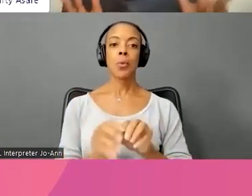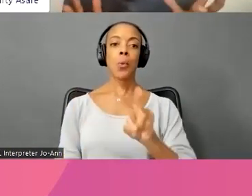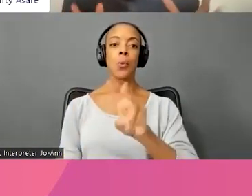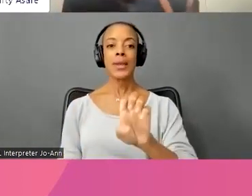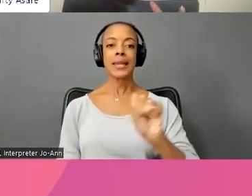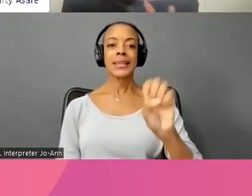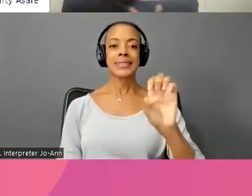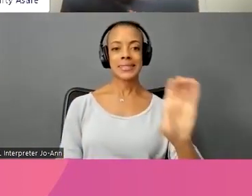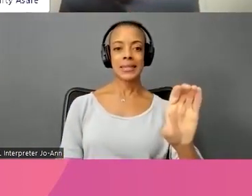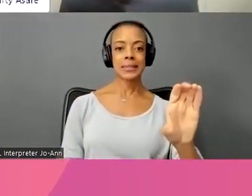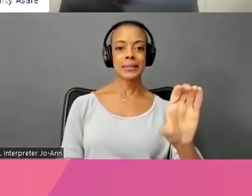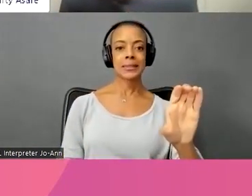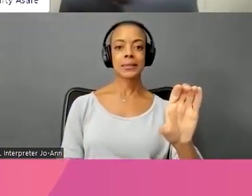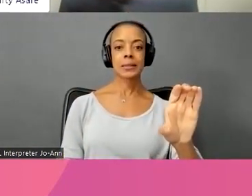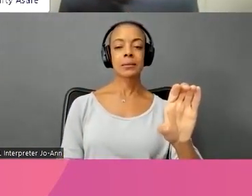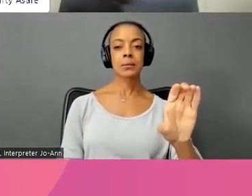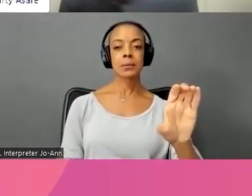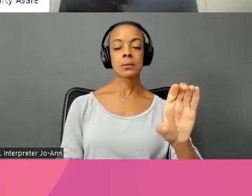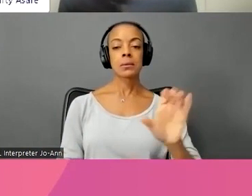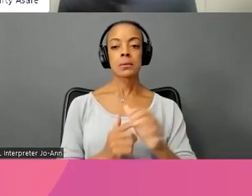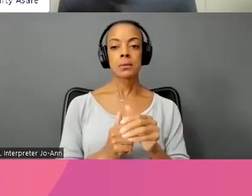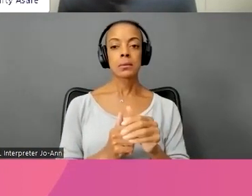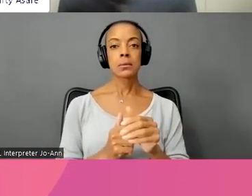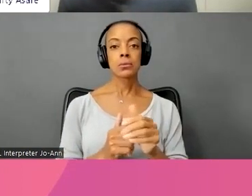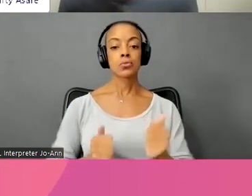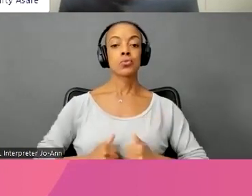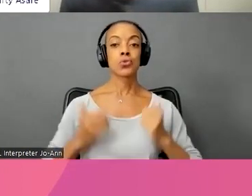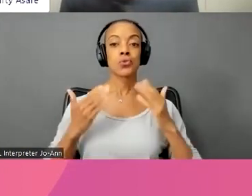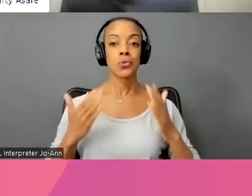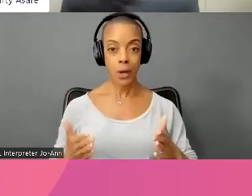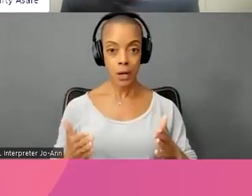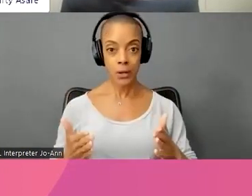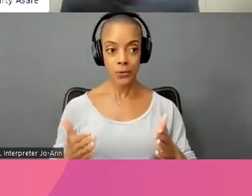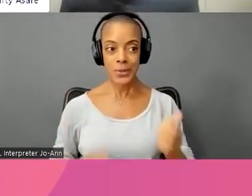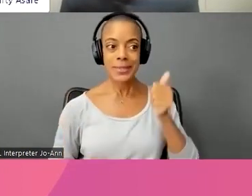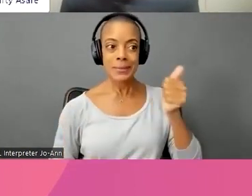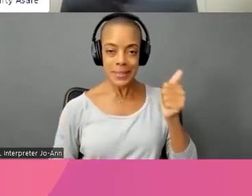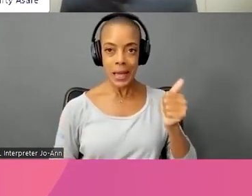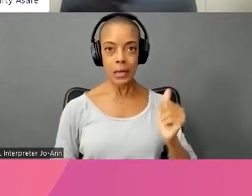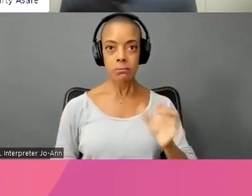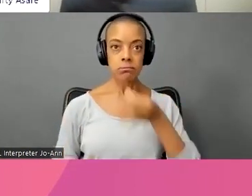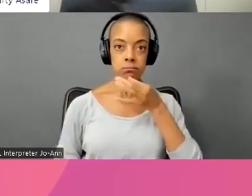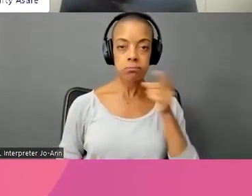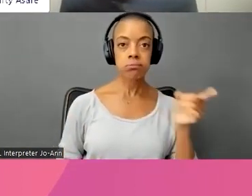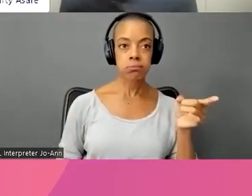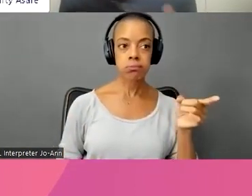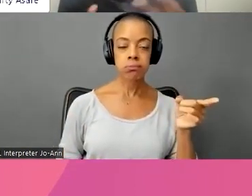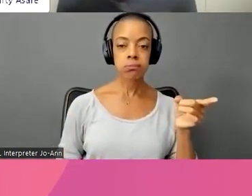this speaks to the importance of survivors being the experts